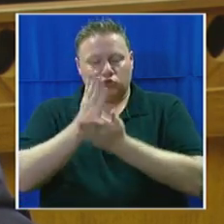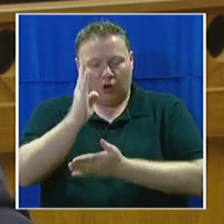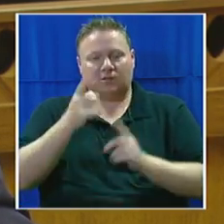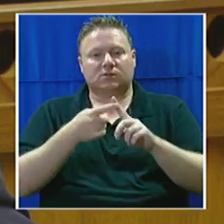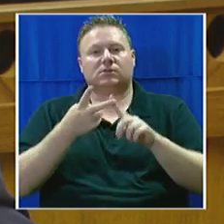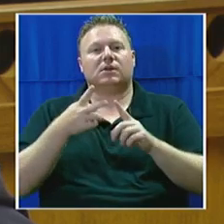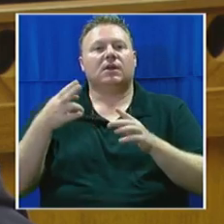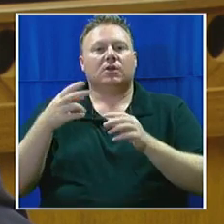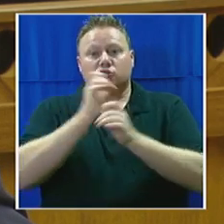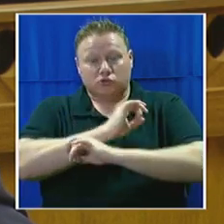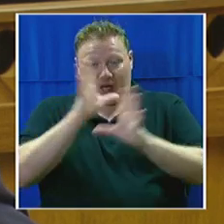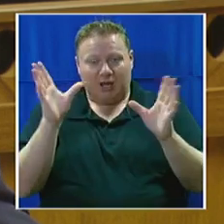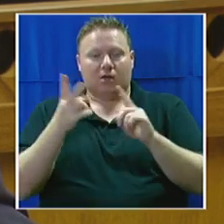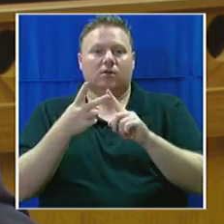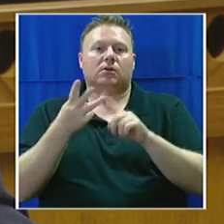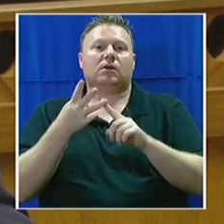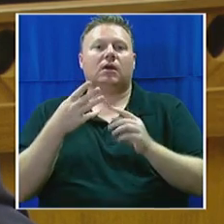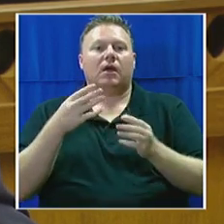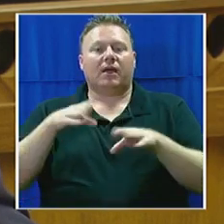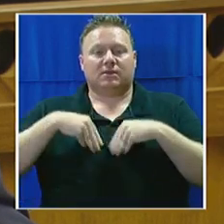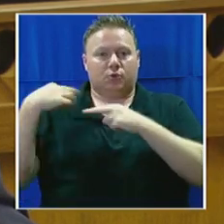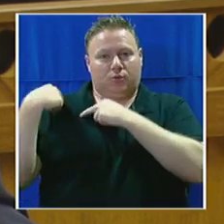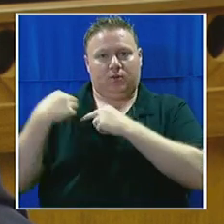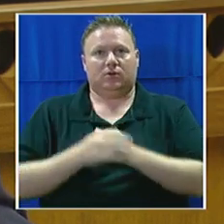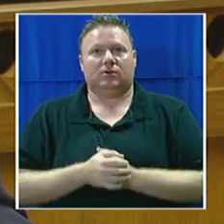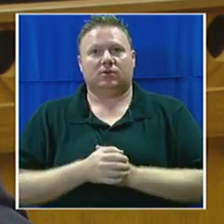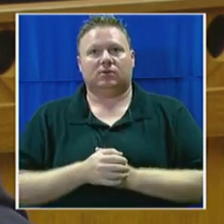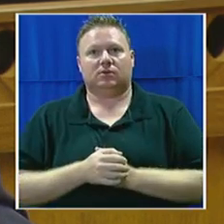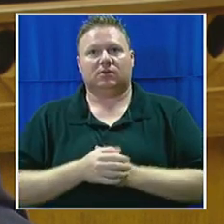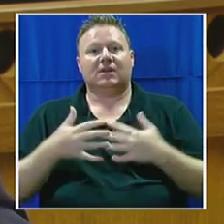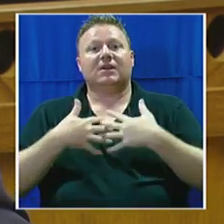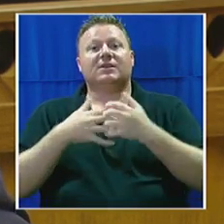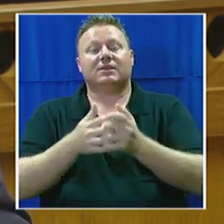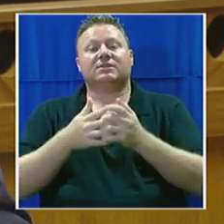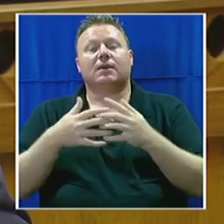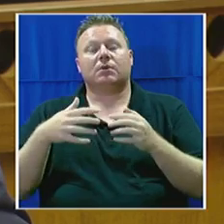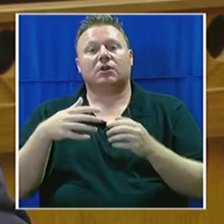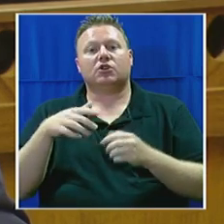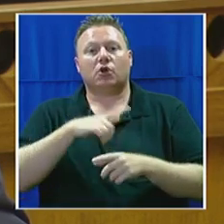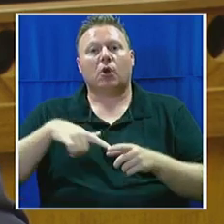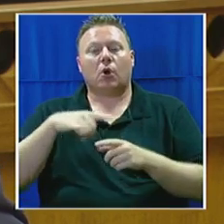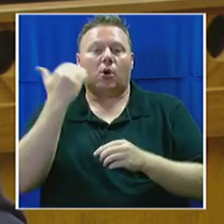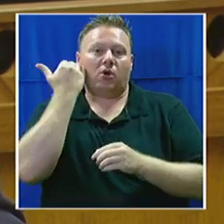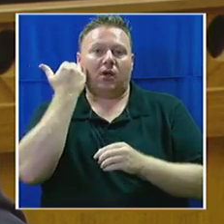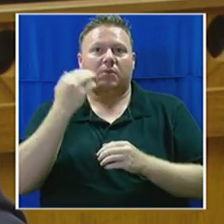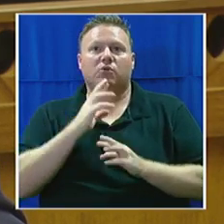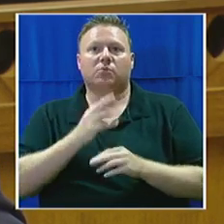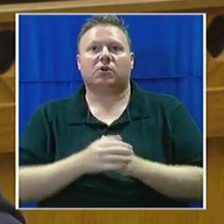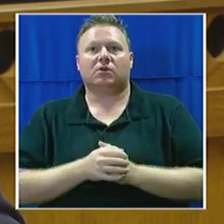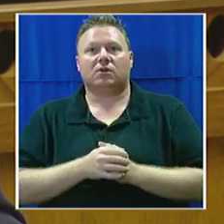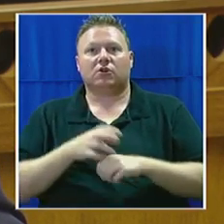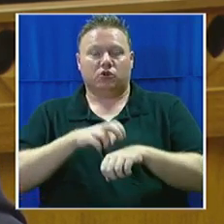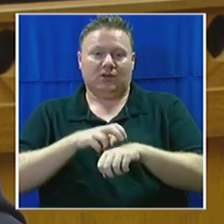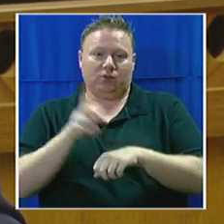and accountability. To establish responsive and accountable local government, you need ingredients to the likes of